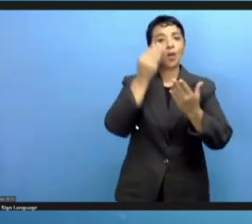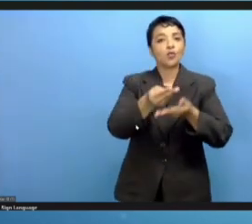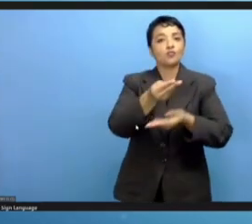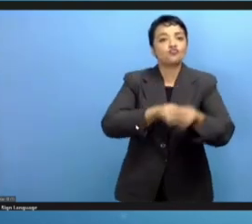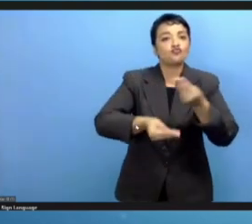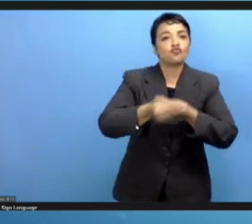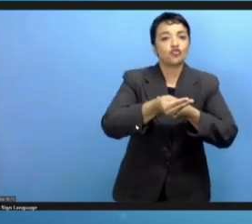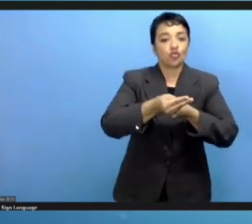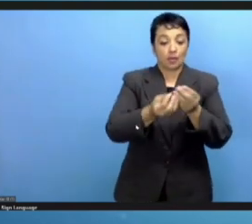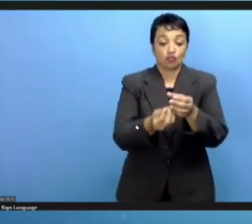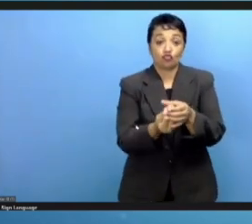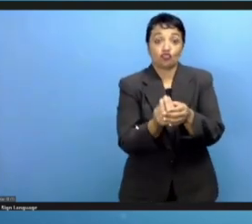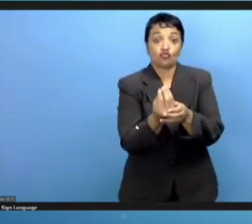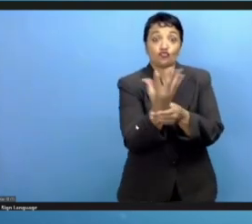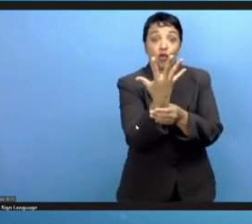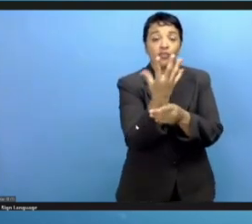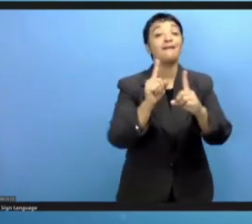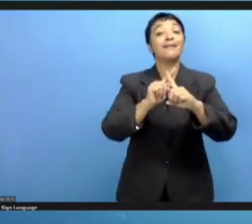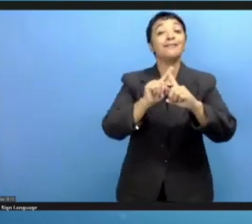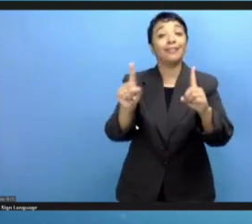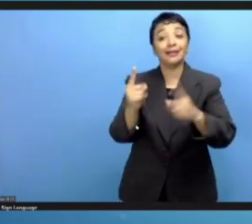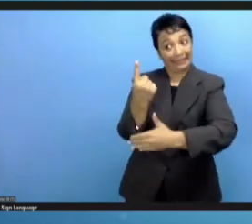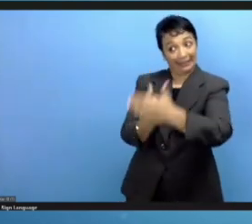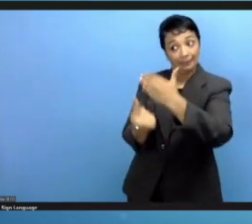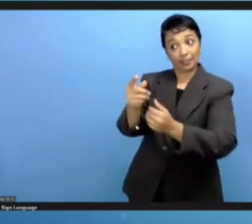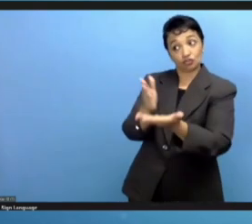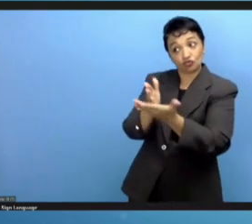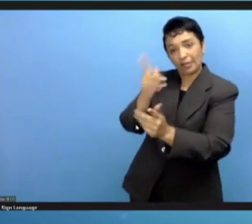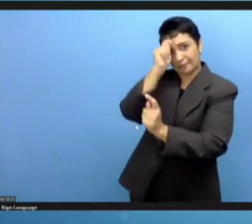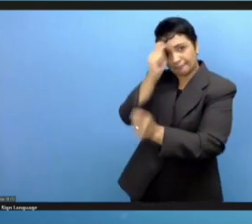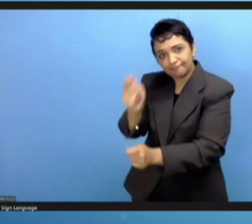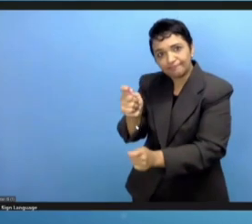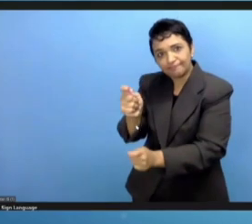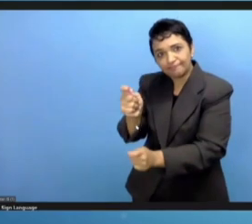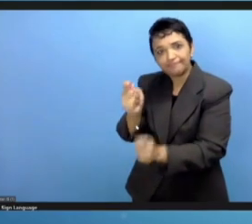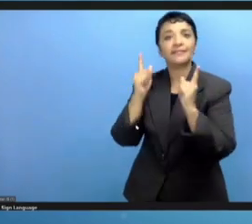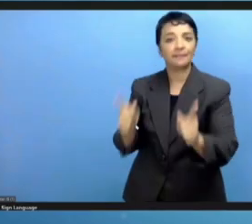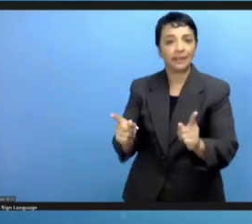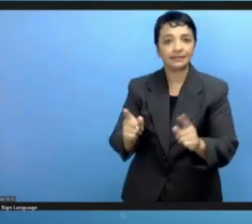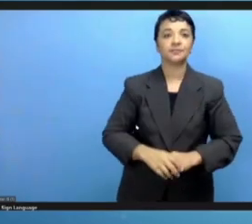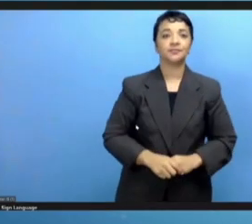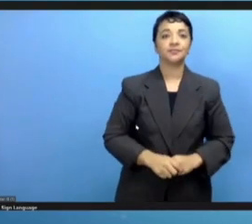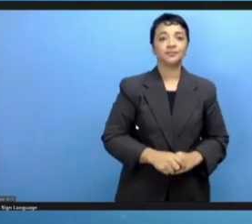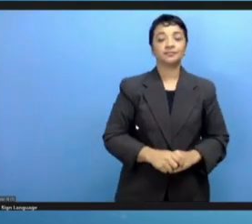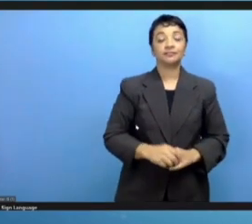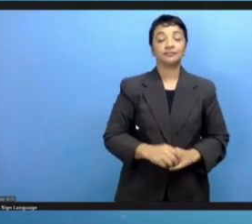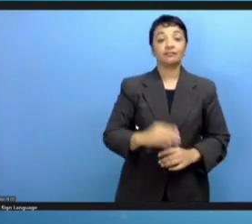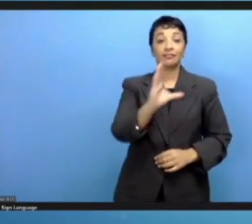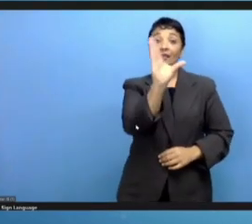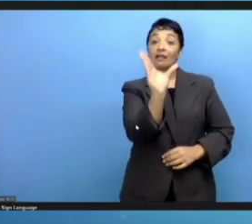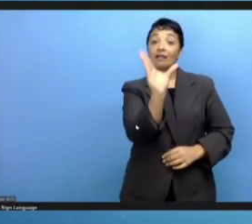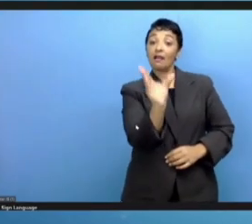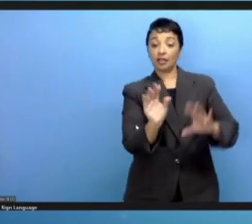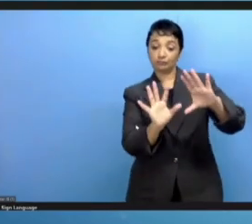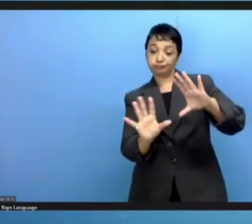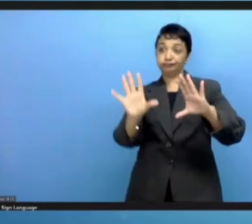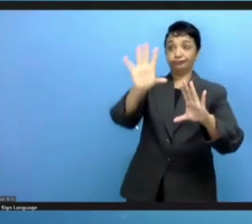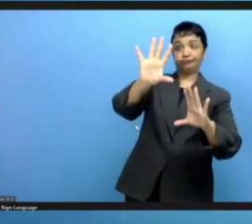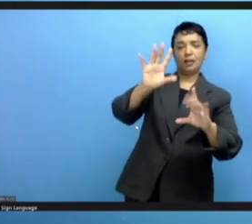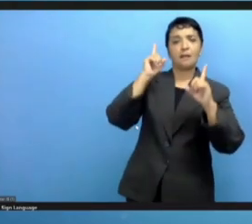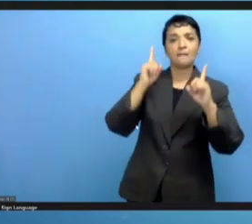protecting individual rights. African countries should be able to influence standards in a way